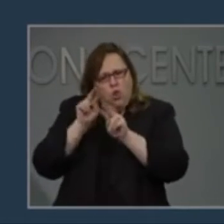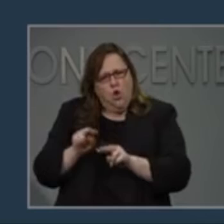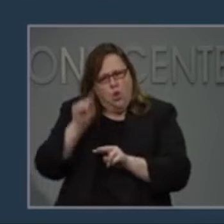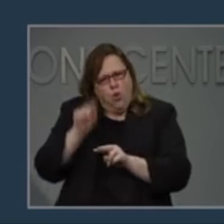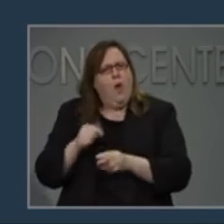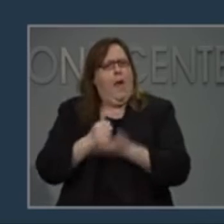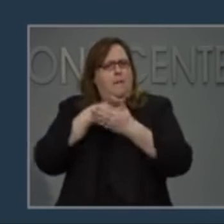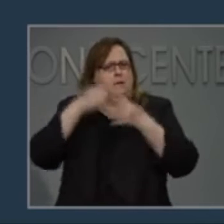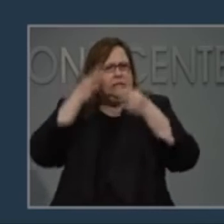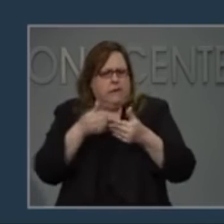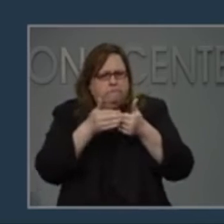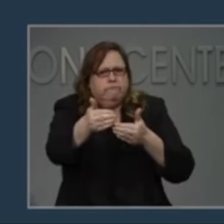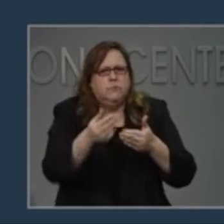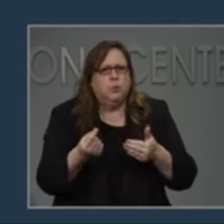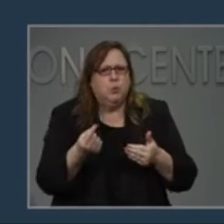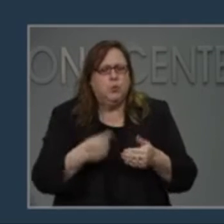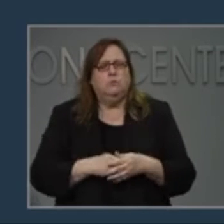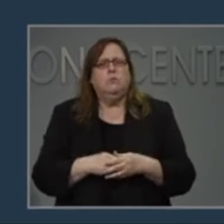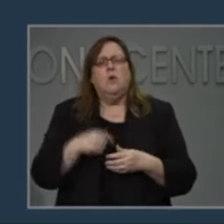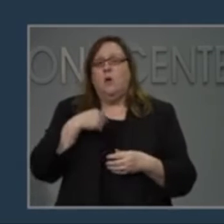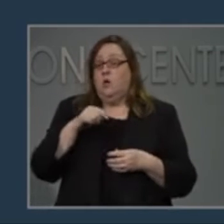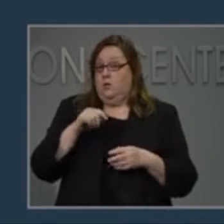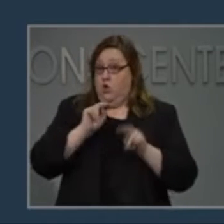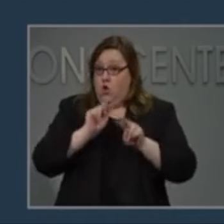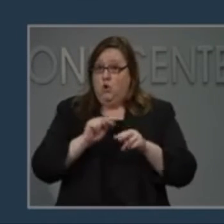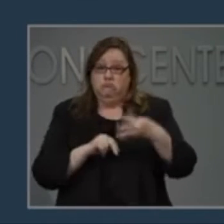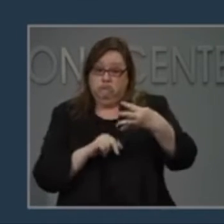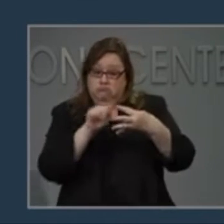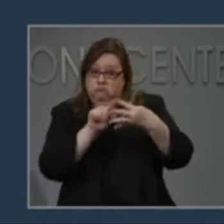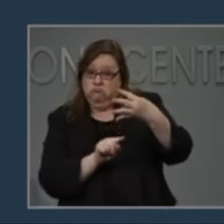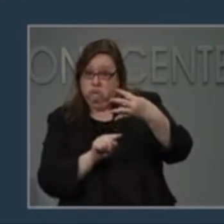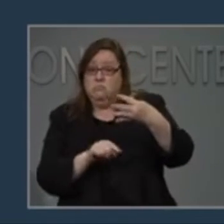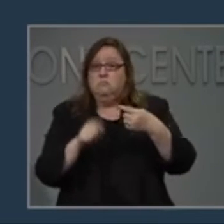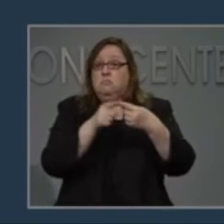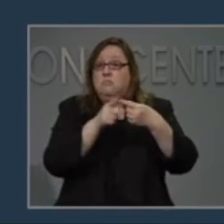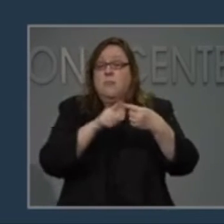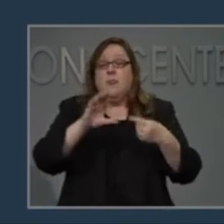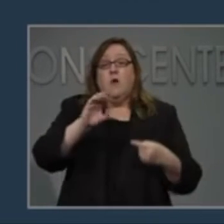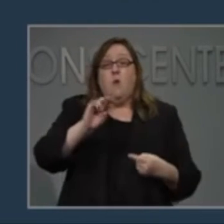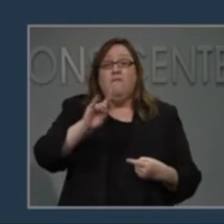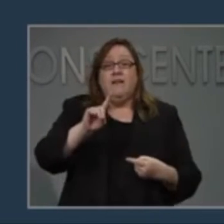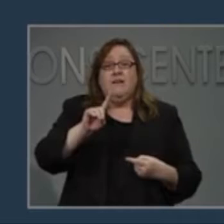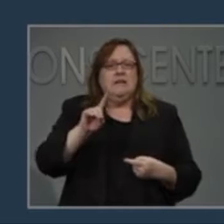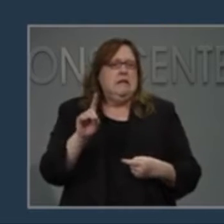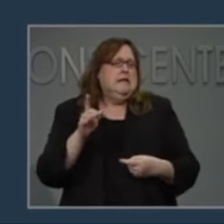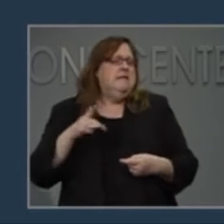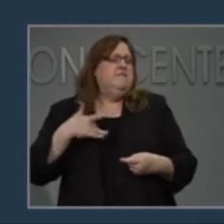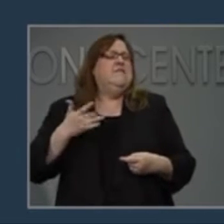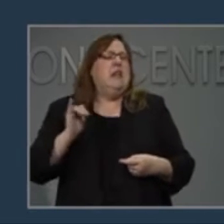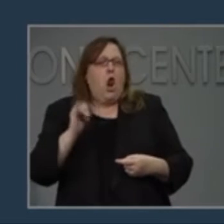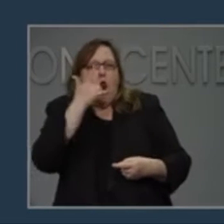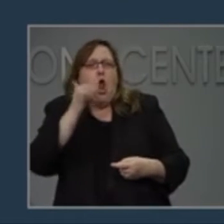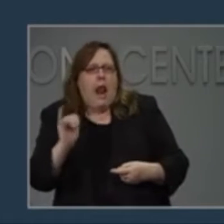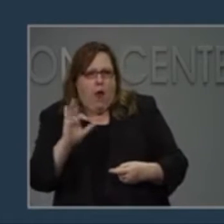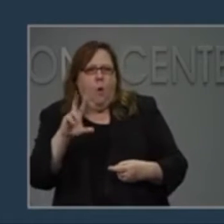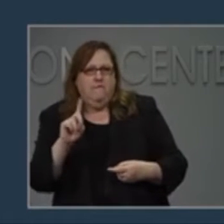continue to look at a combination of trends: COVID-like syndromic cases, lab-confirmed cases, positive